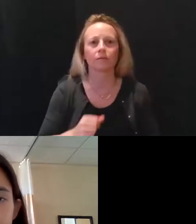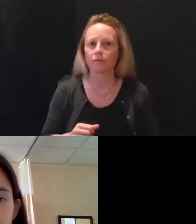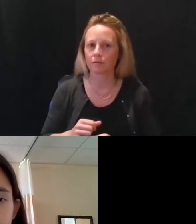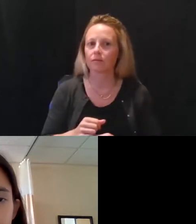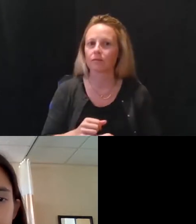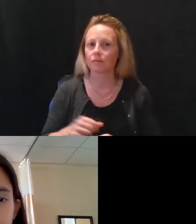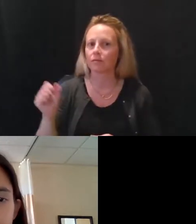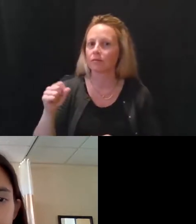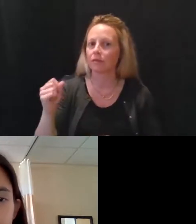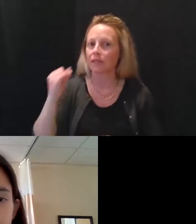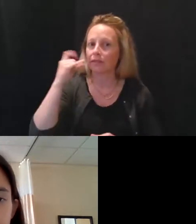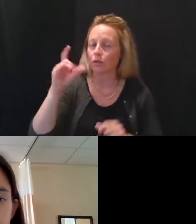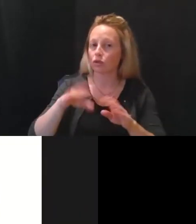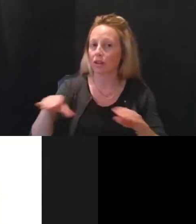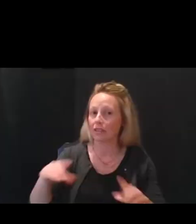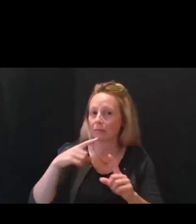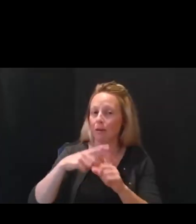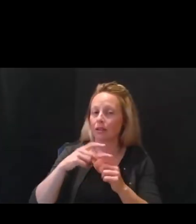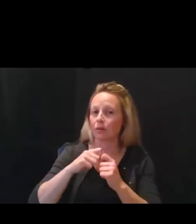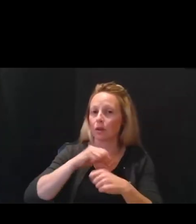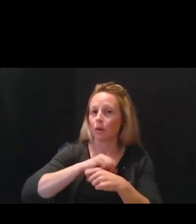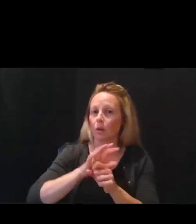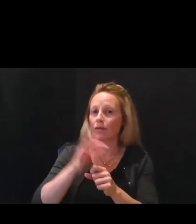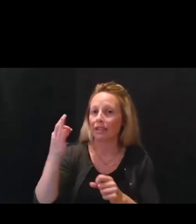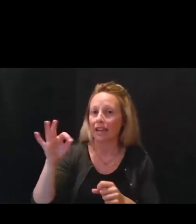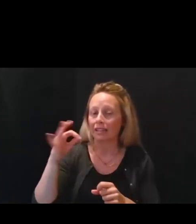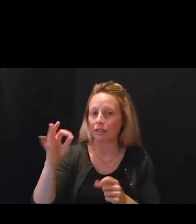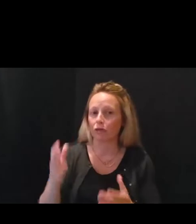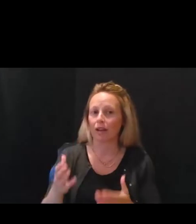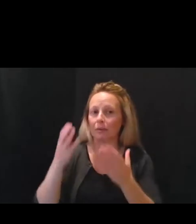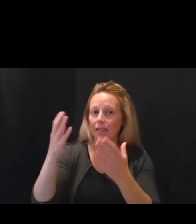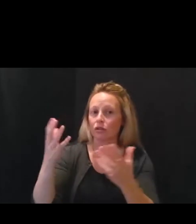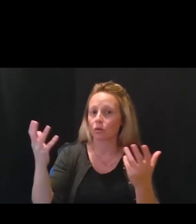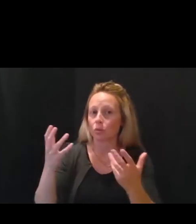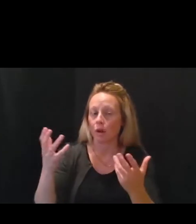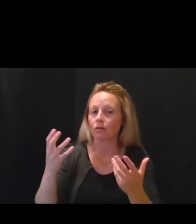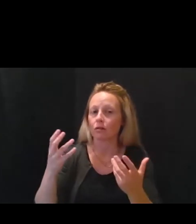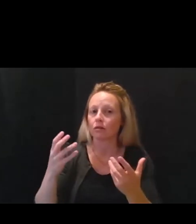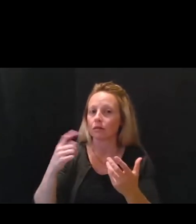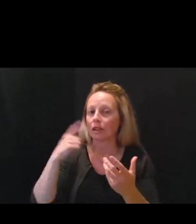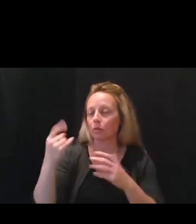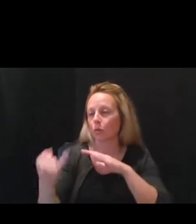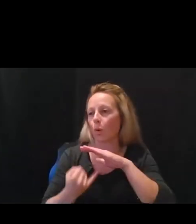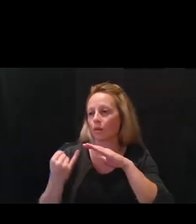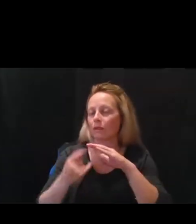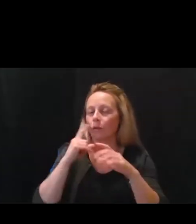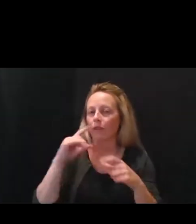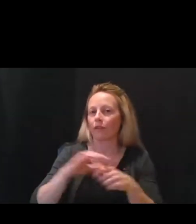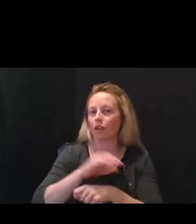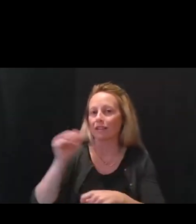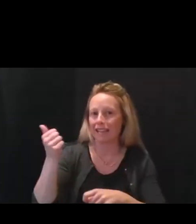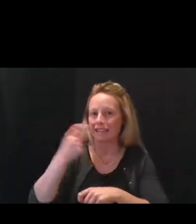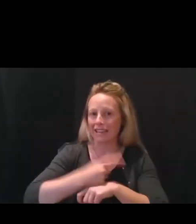Okay, yeah. So if your child is positive with COVID-19, our recommendations would be to have him quarantine for the full 10 days from the